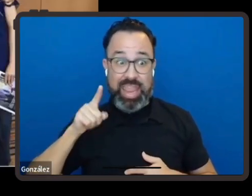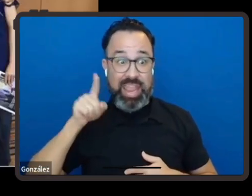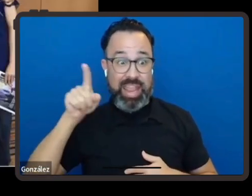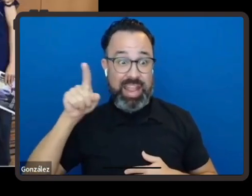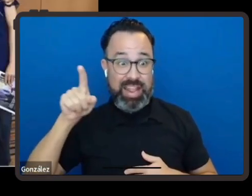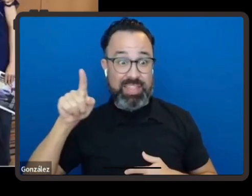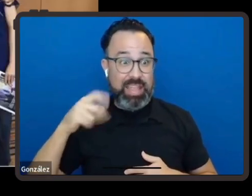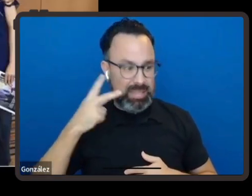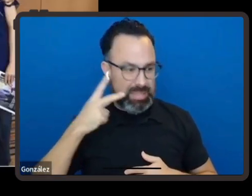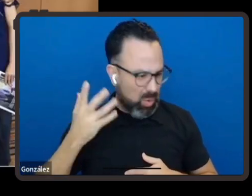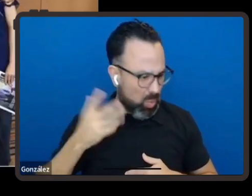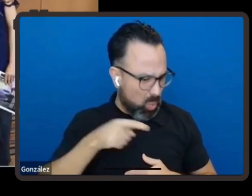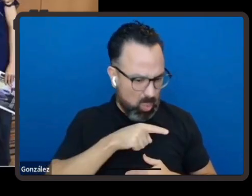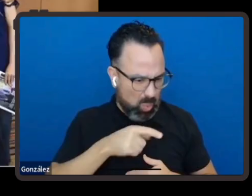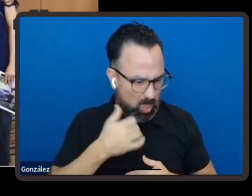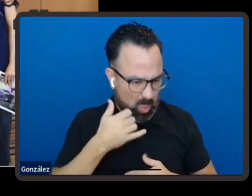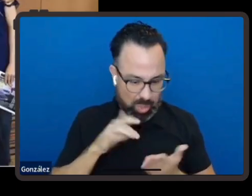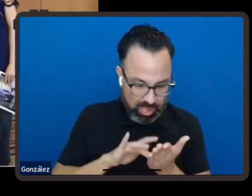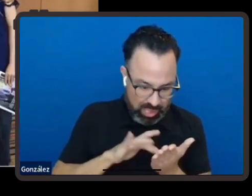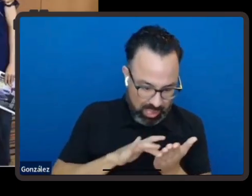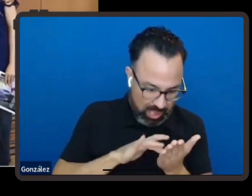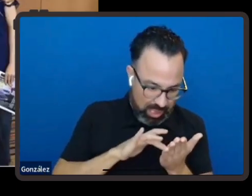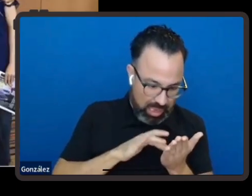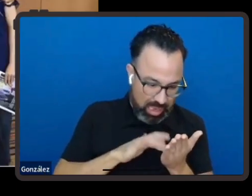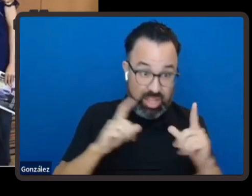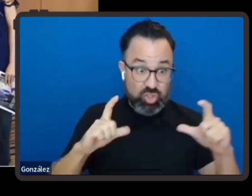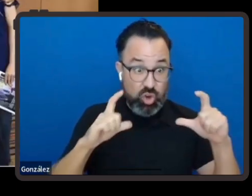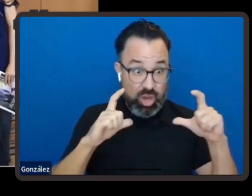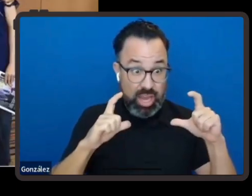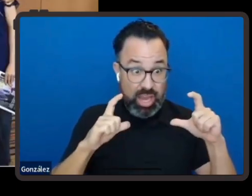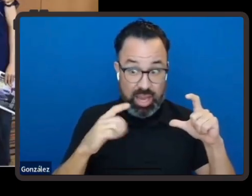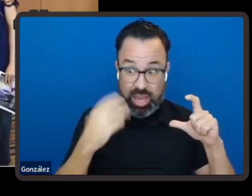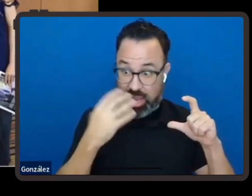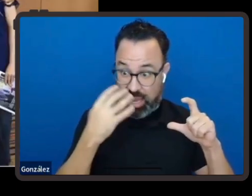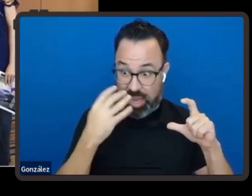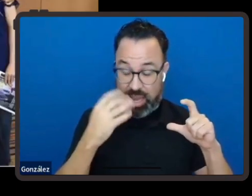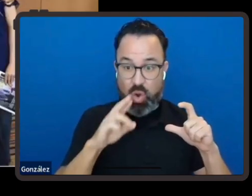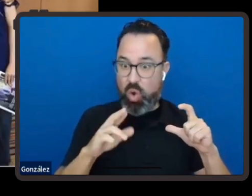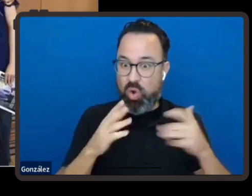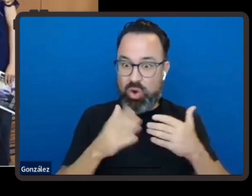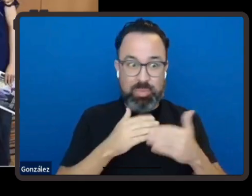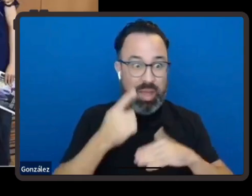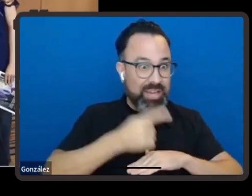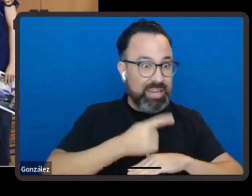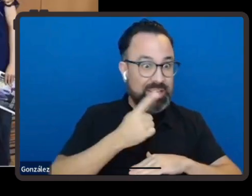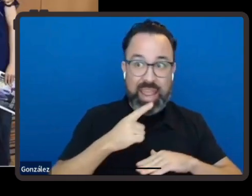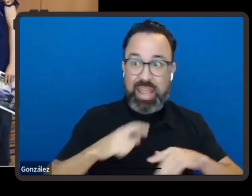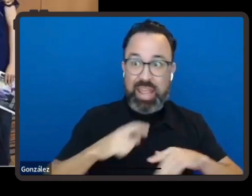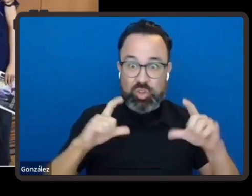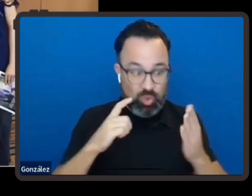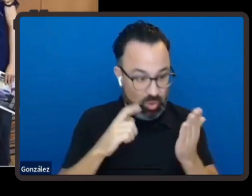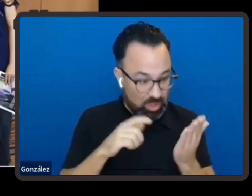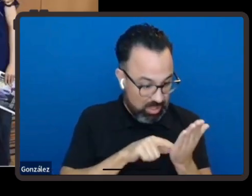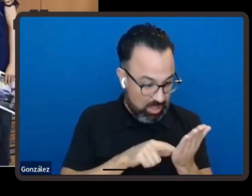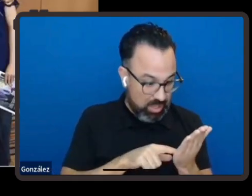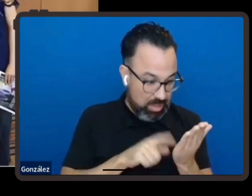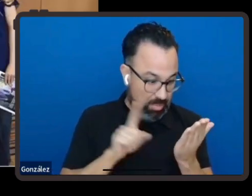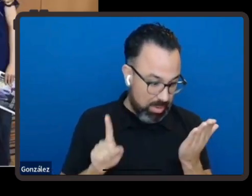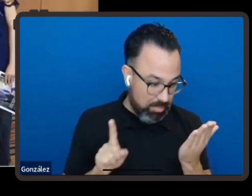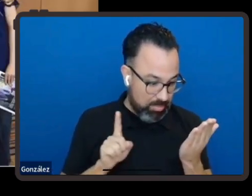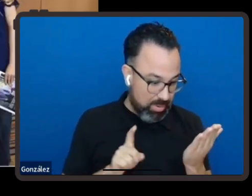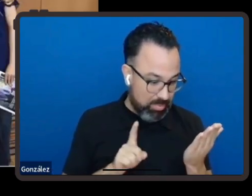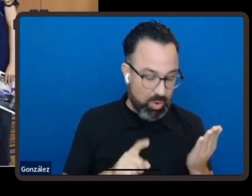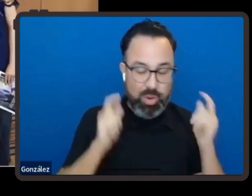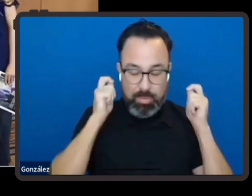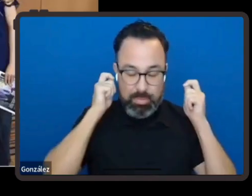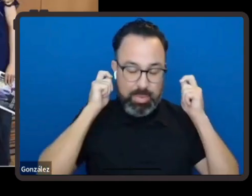on our screens, or even during the day, you're on a screen, you're walking, you're on a screen, or you've got the little